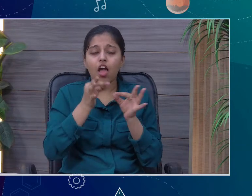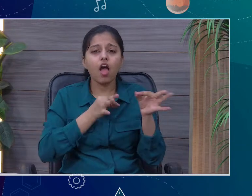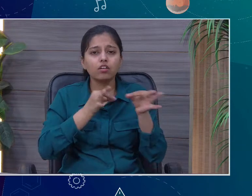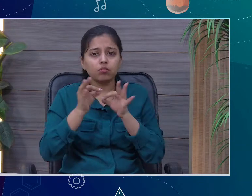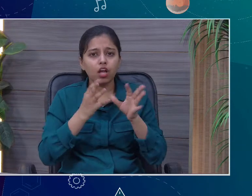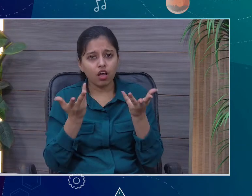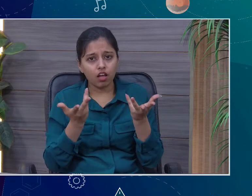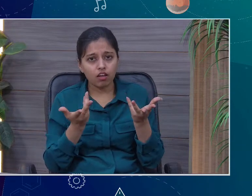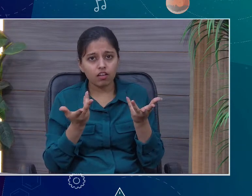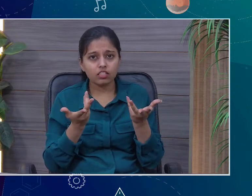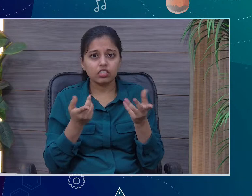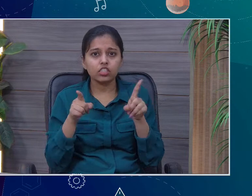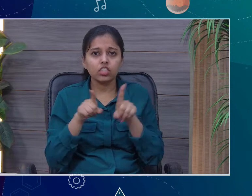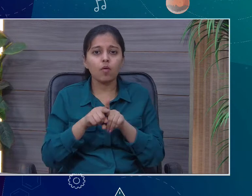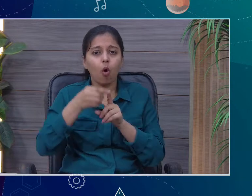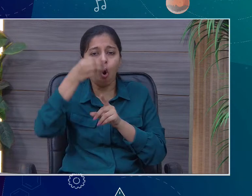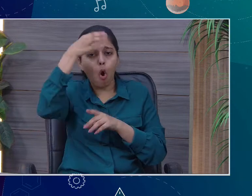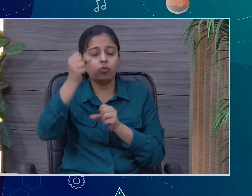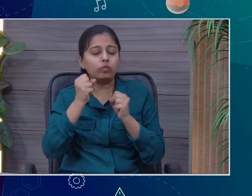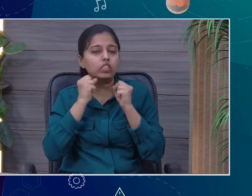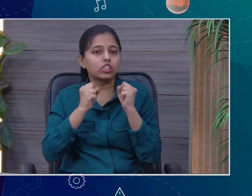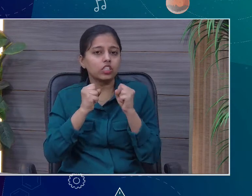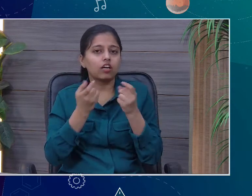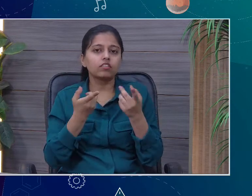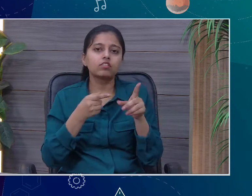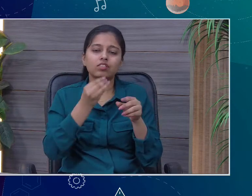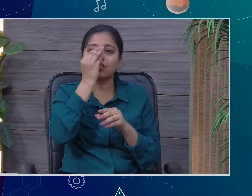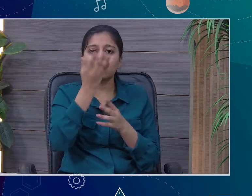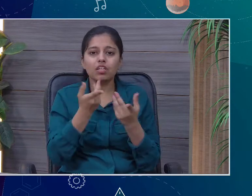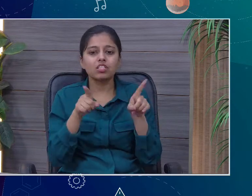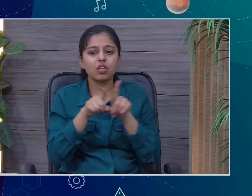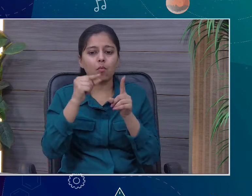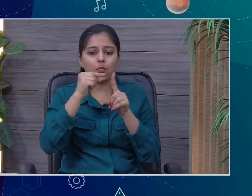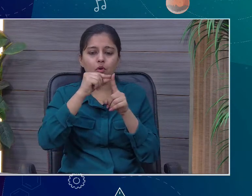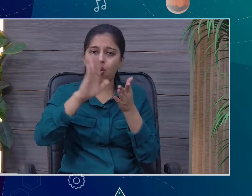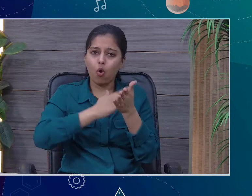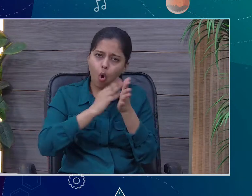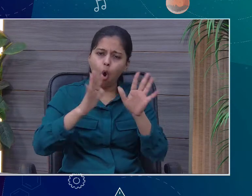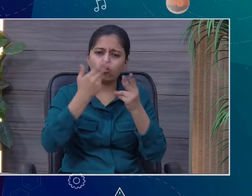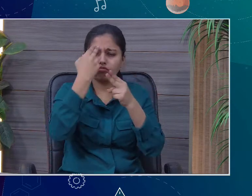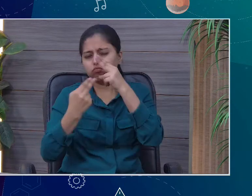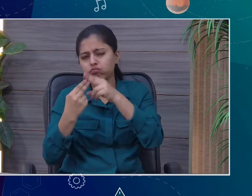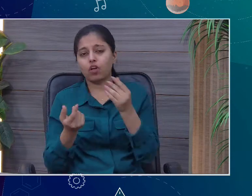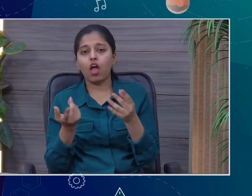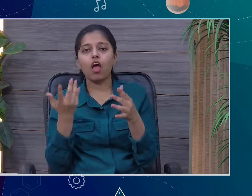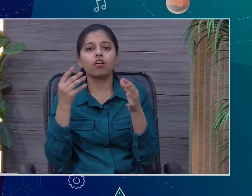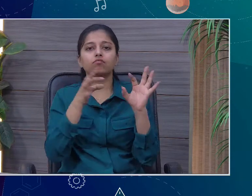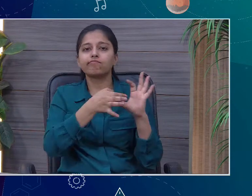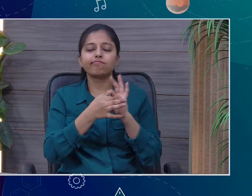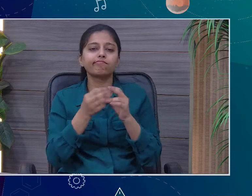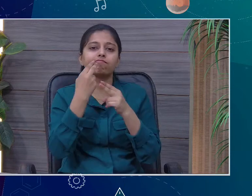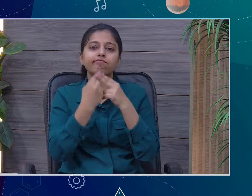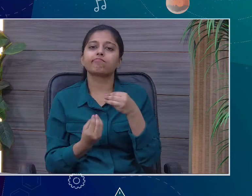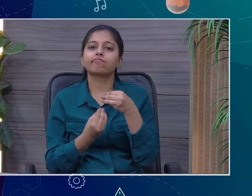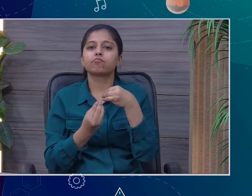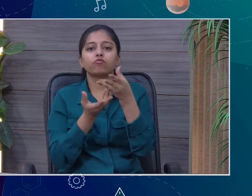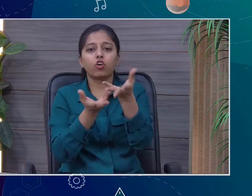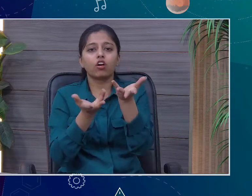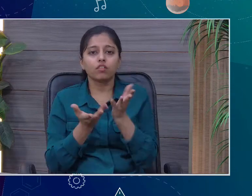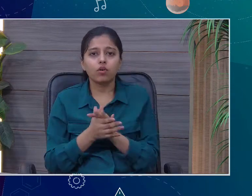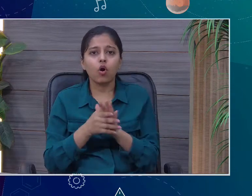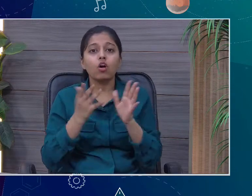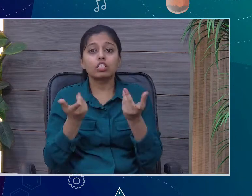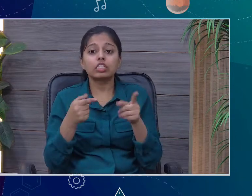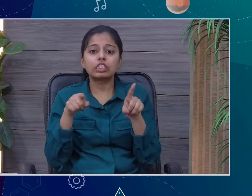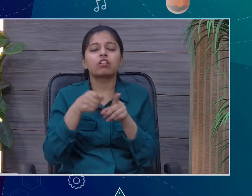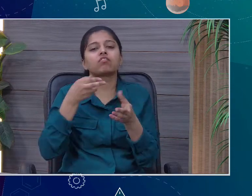the difficult concept. Okay. By means of poems and stories. We had been doing this. So it is the